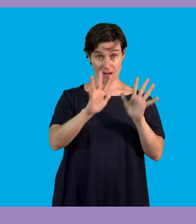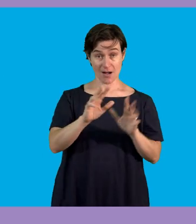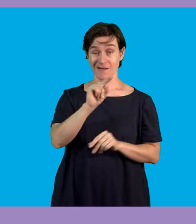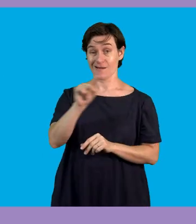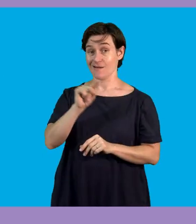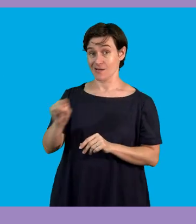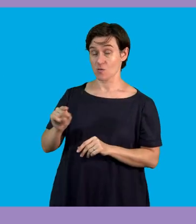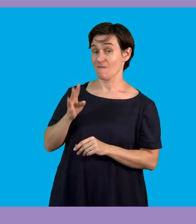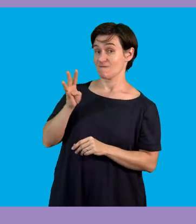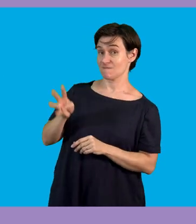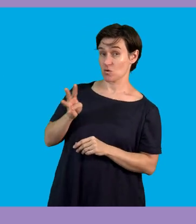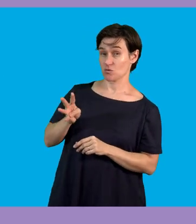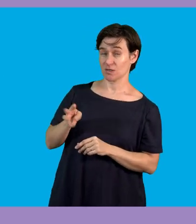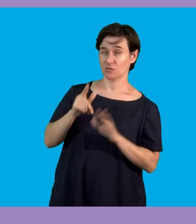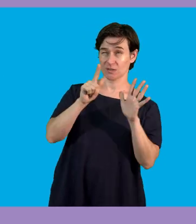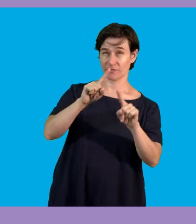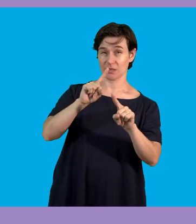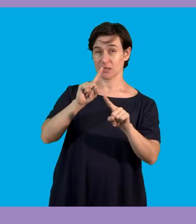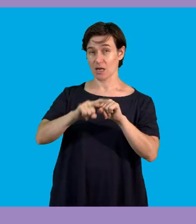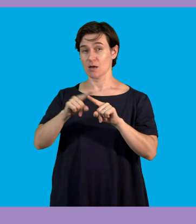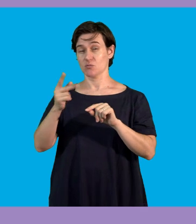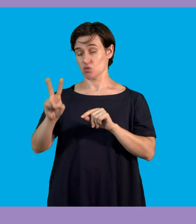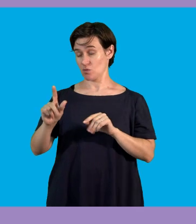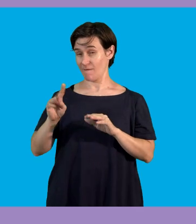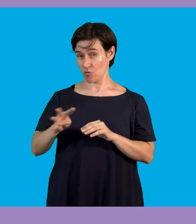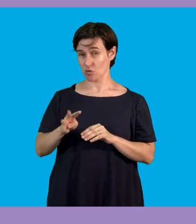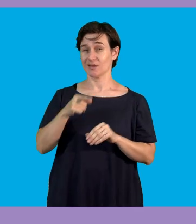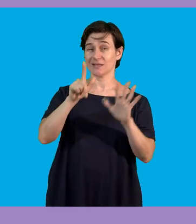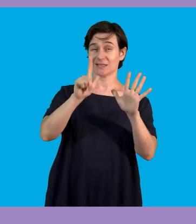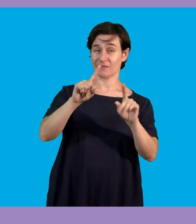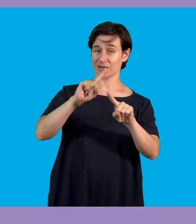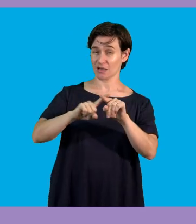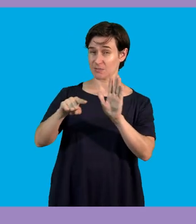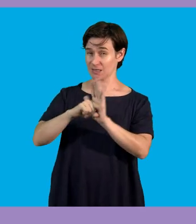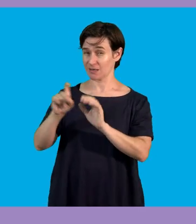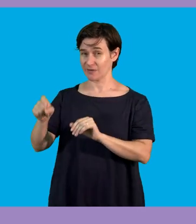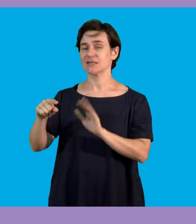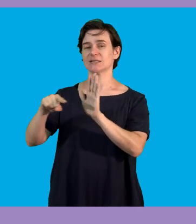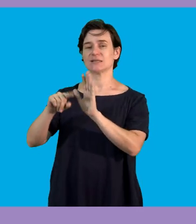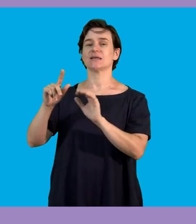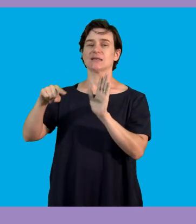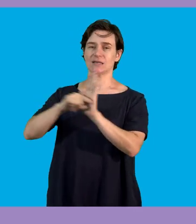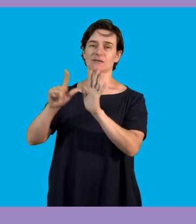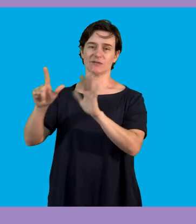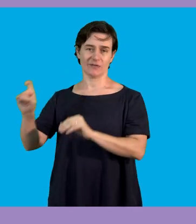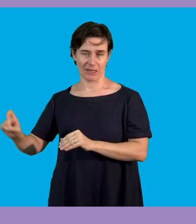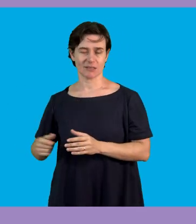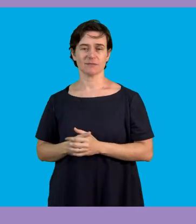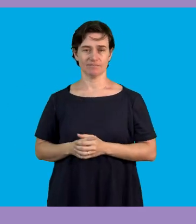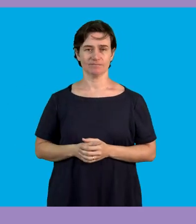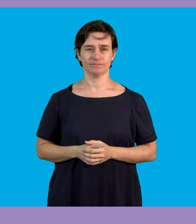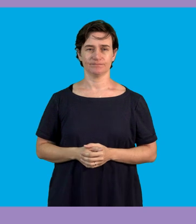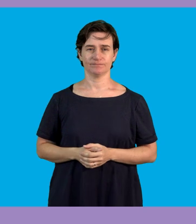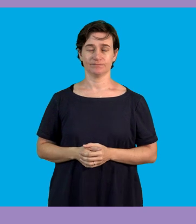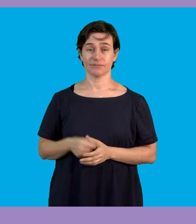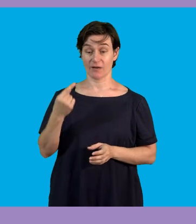and then 7 times negative x is negative 7x. So that is the equation.